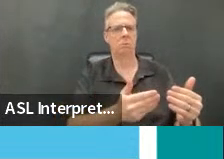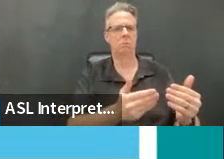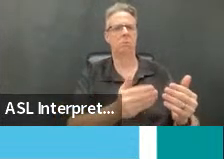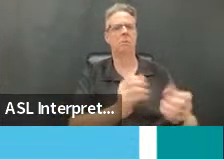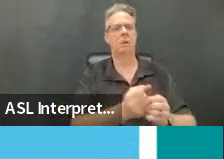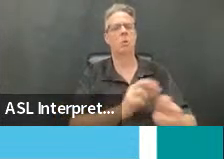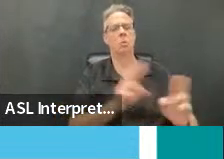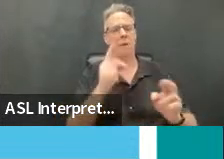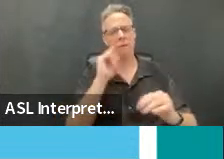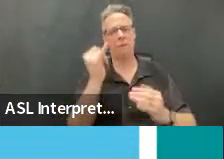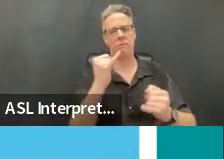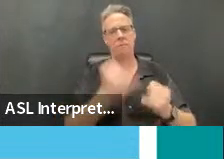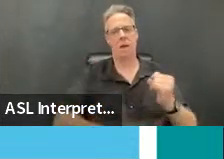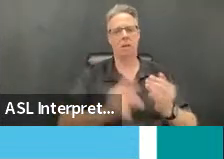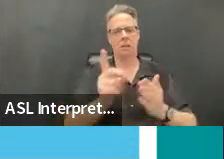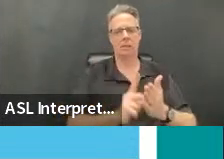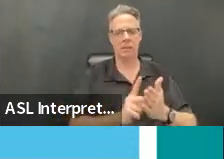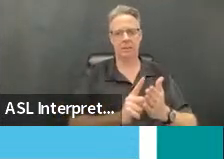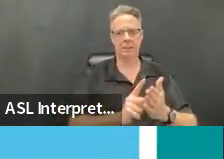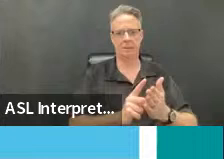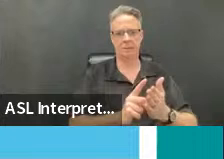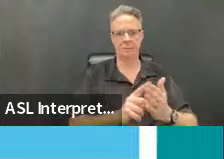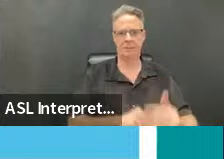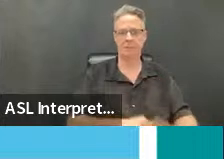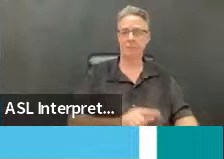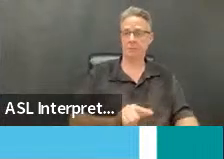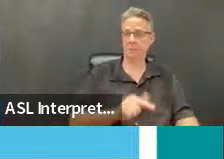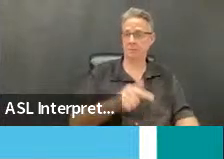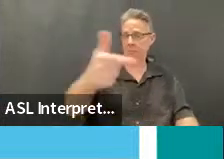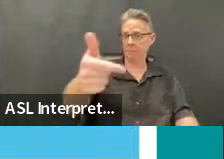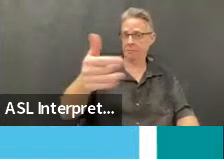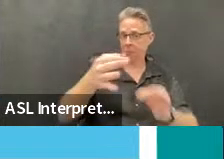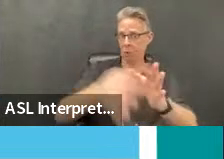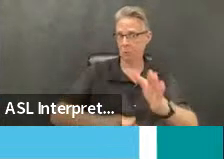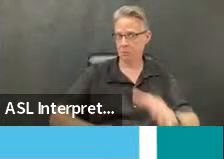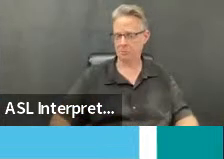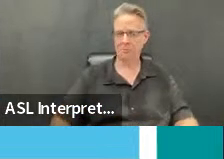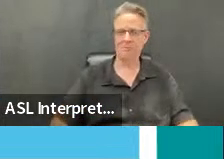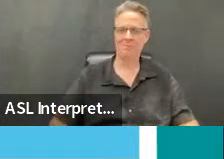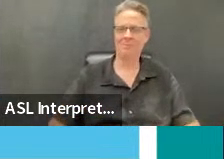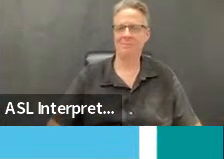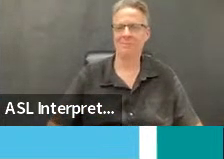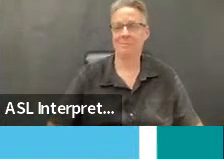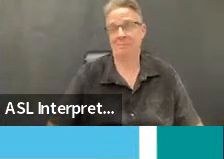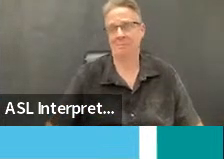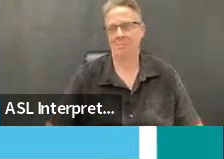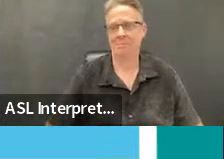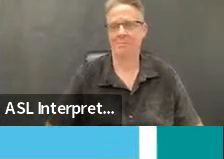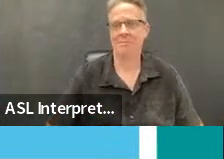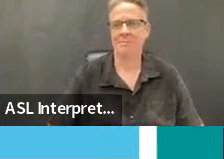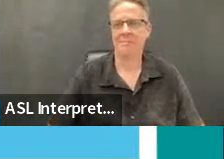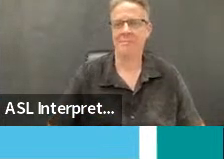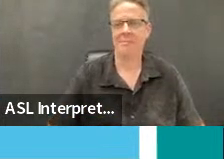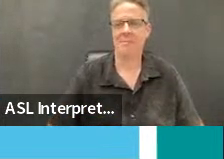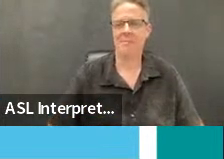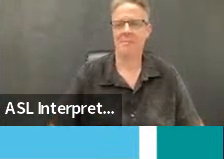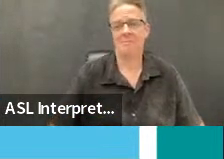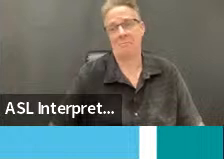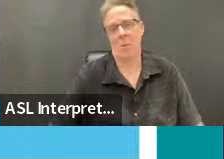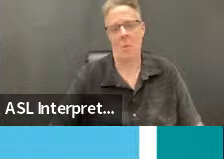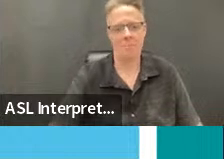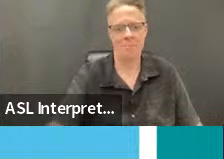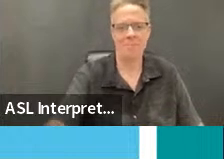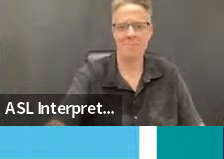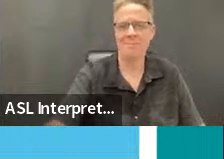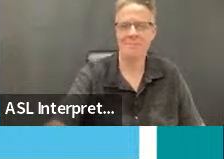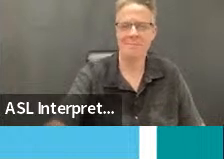final design. This is also not the end of technical analysis. So we